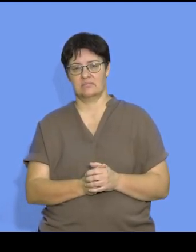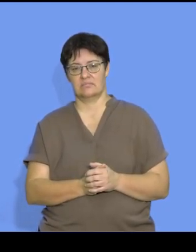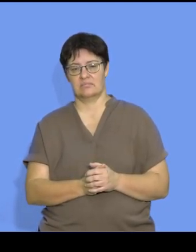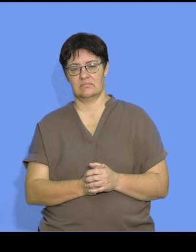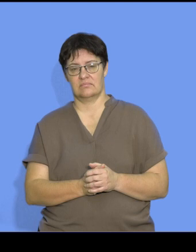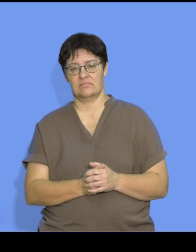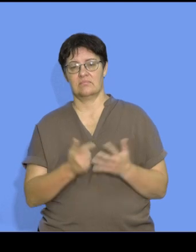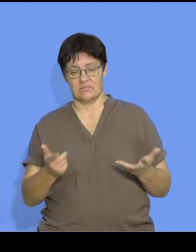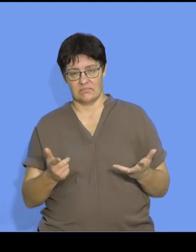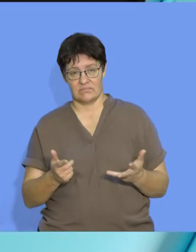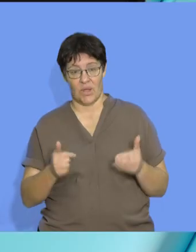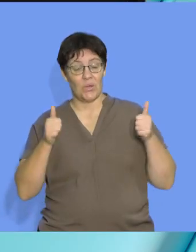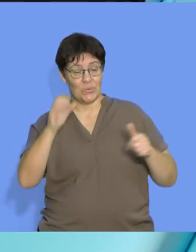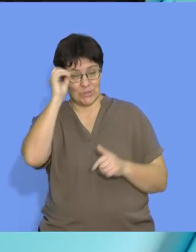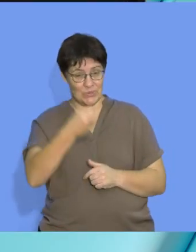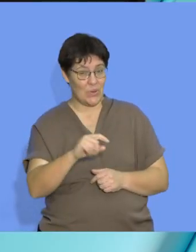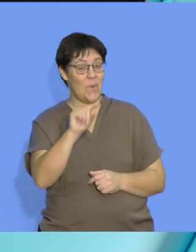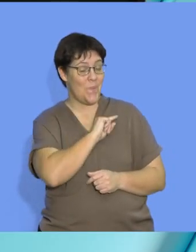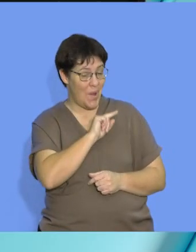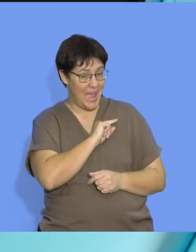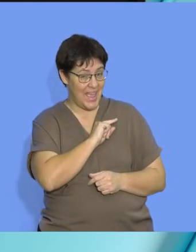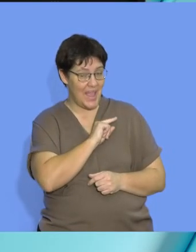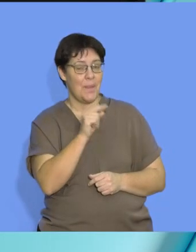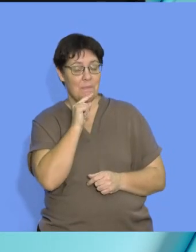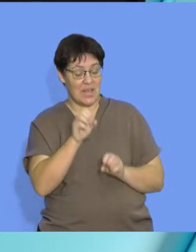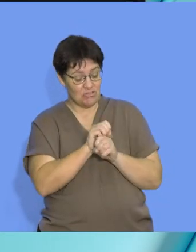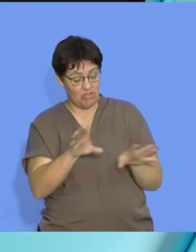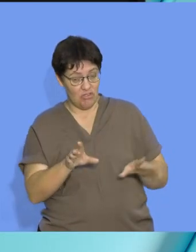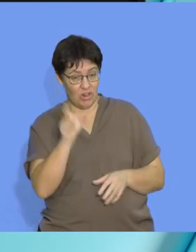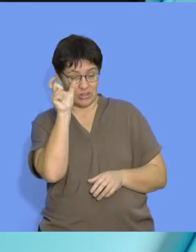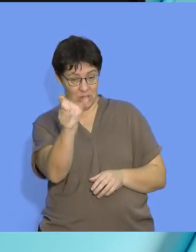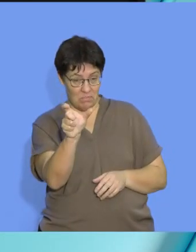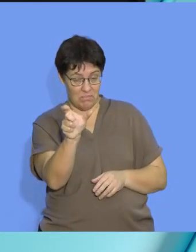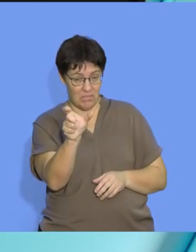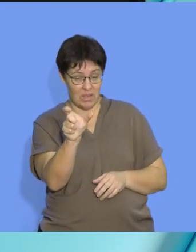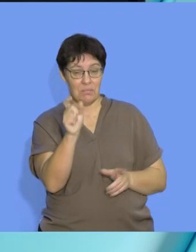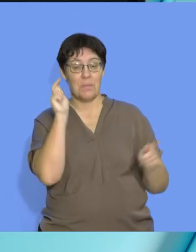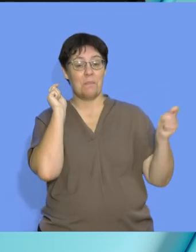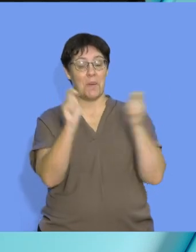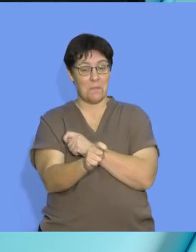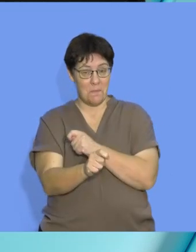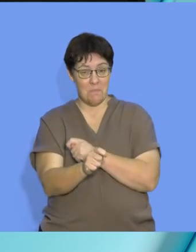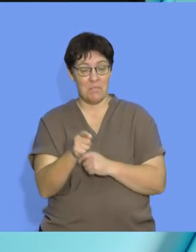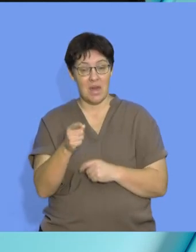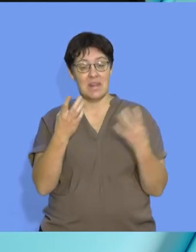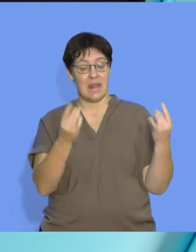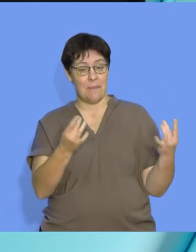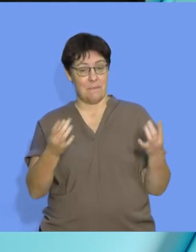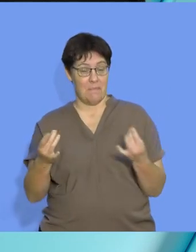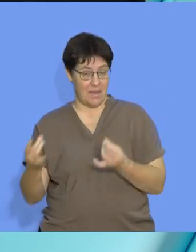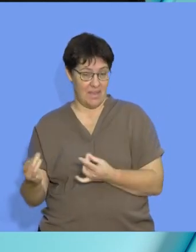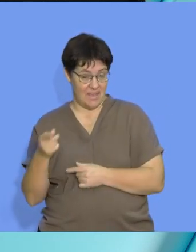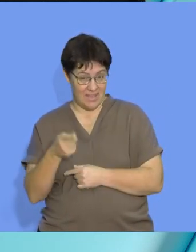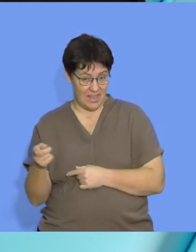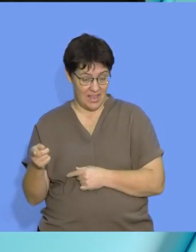This is good news, because this means that the general term, when substituting in term numbers, which it was n